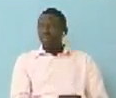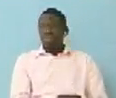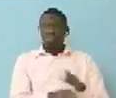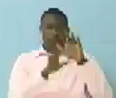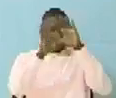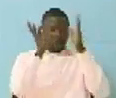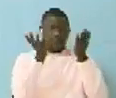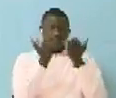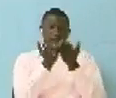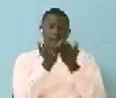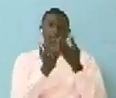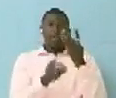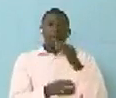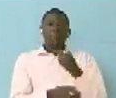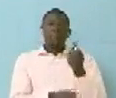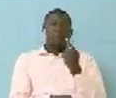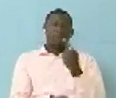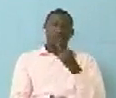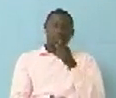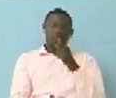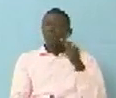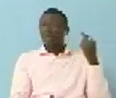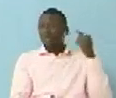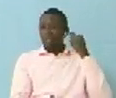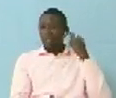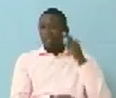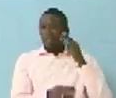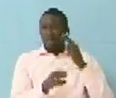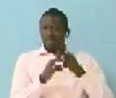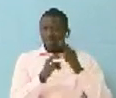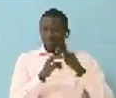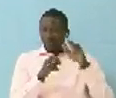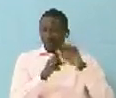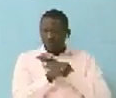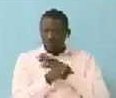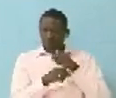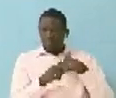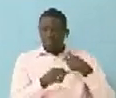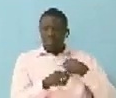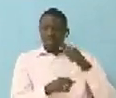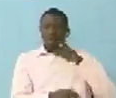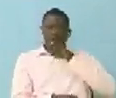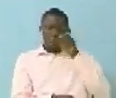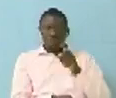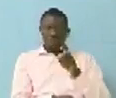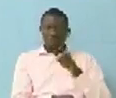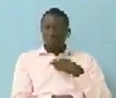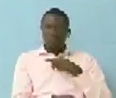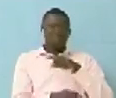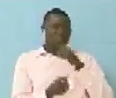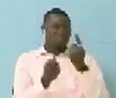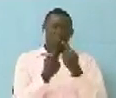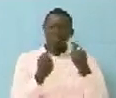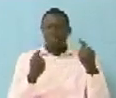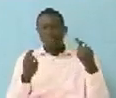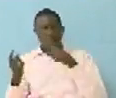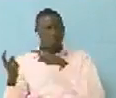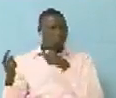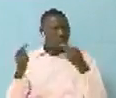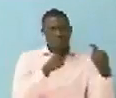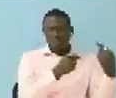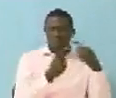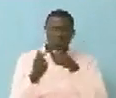General, if only you listen carefully to my question, some of these back and forth, we would not have it.